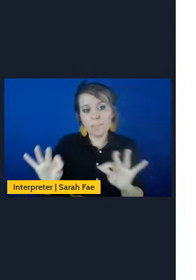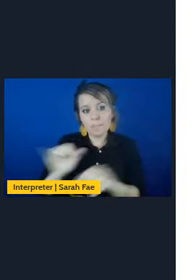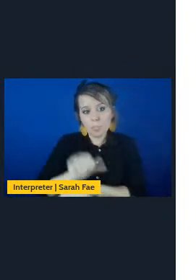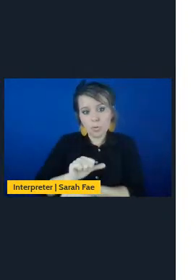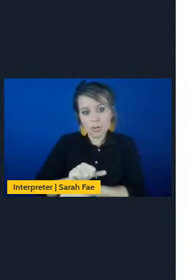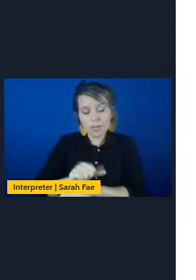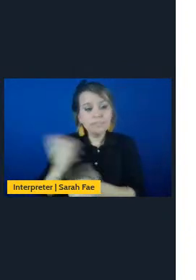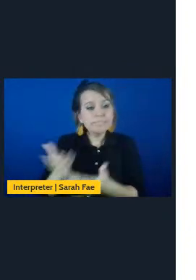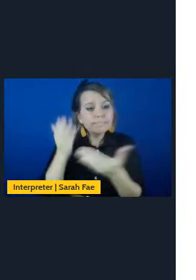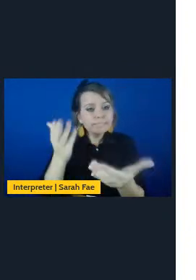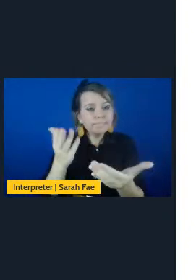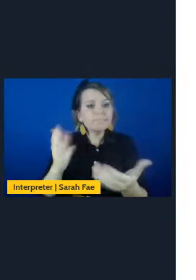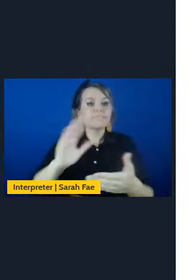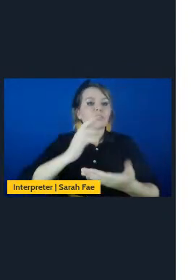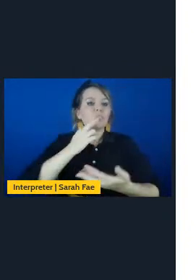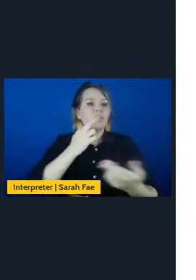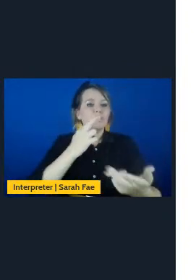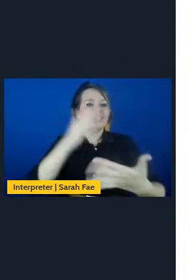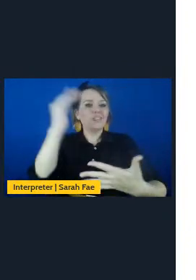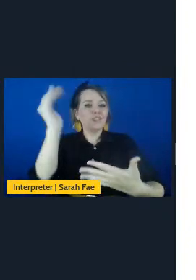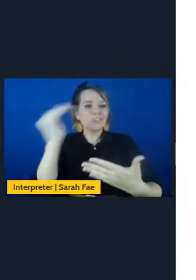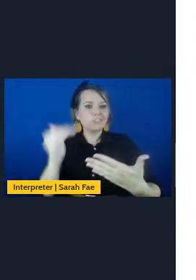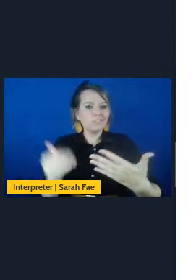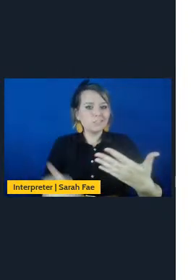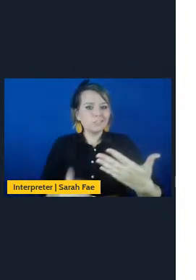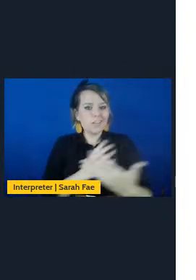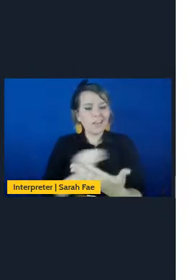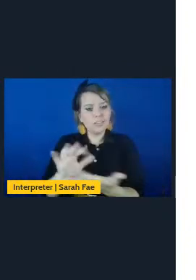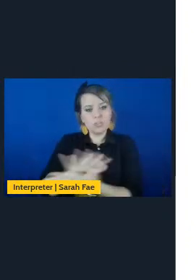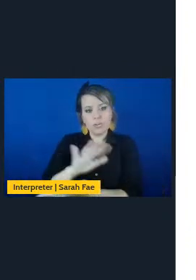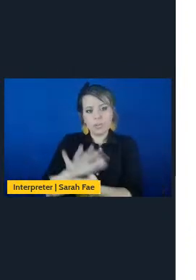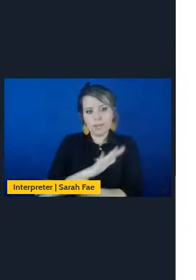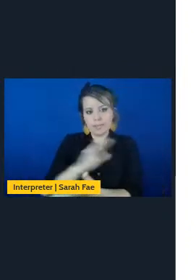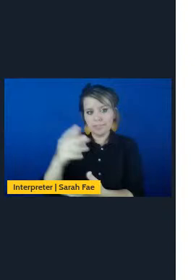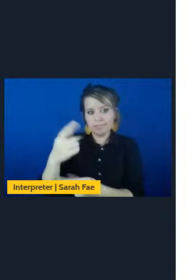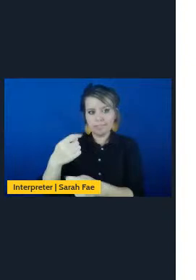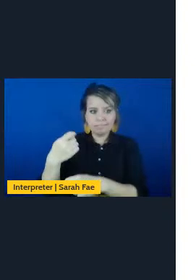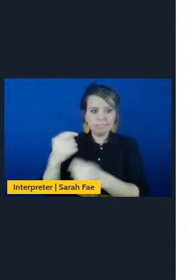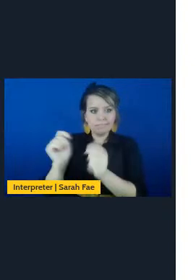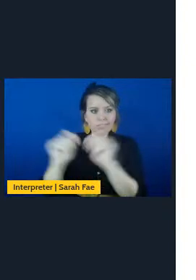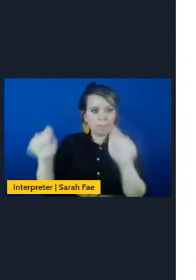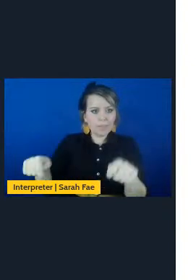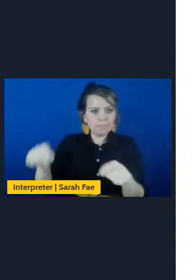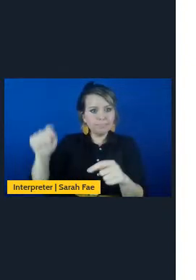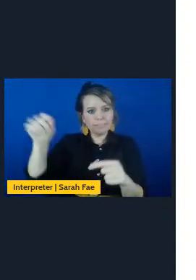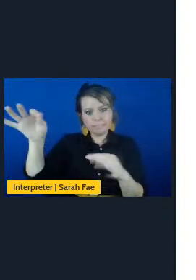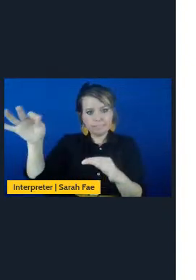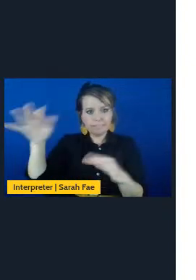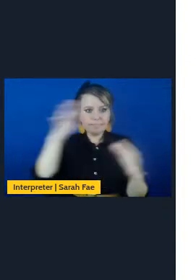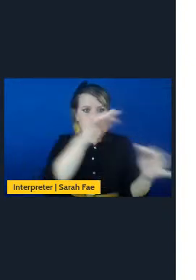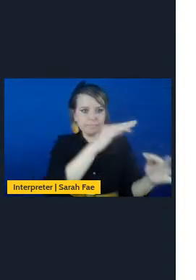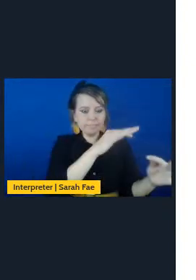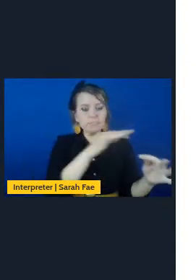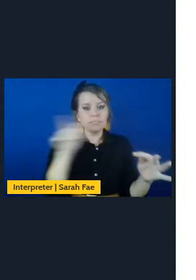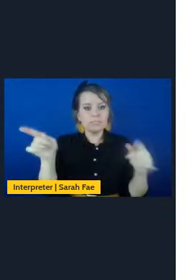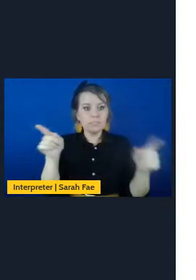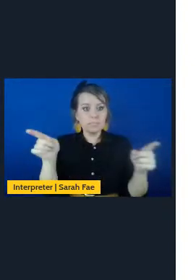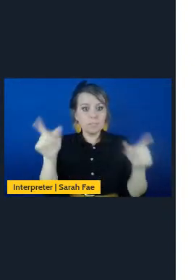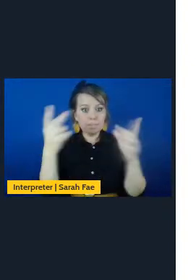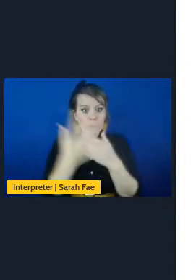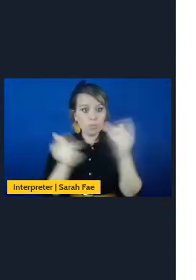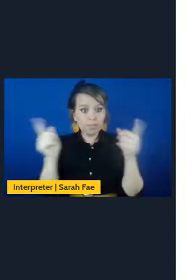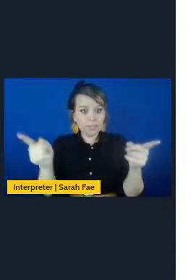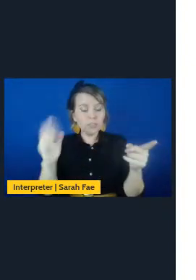a set of recommendations and a document template to help connect those product engineering